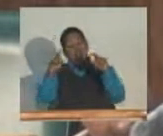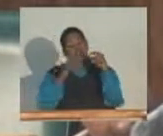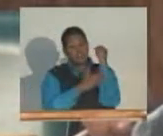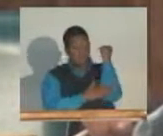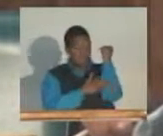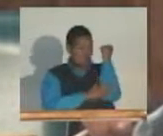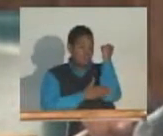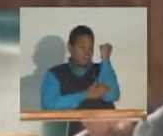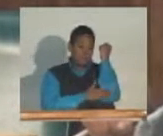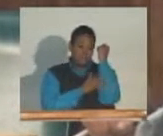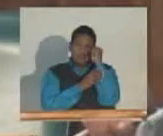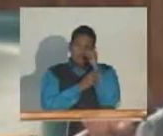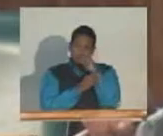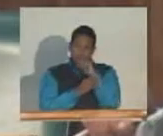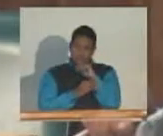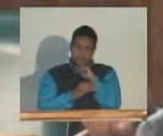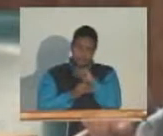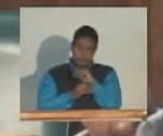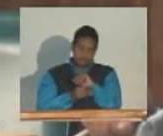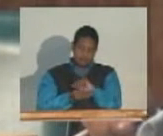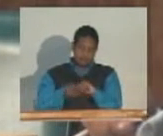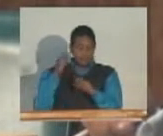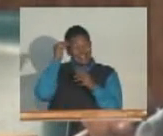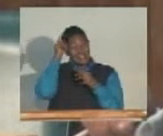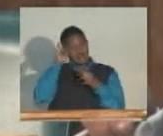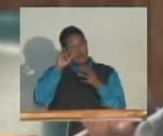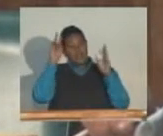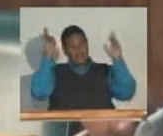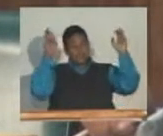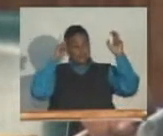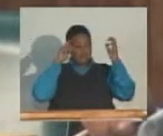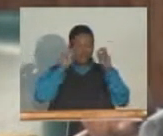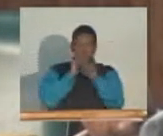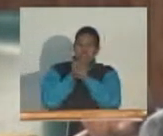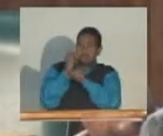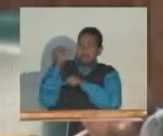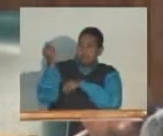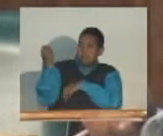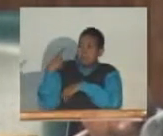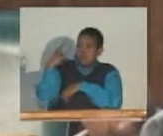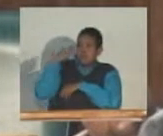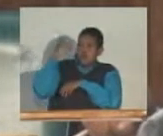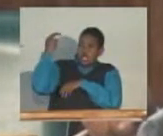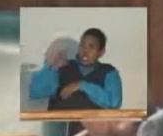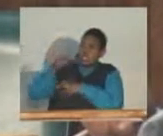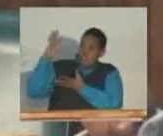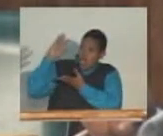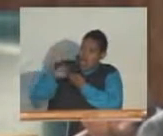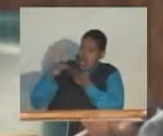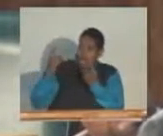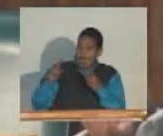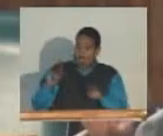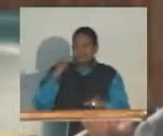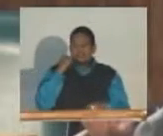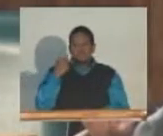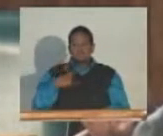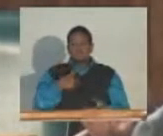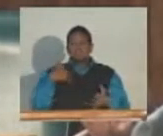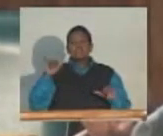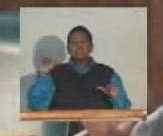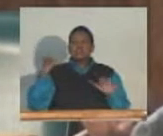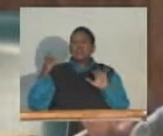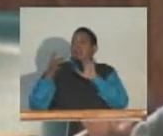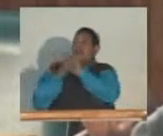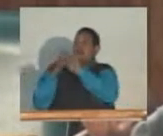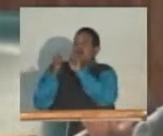thinks about such issues as reparations for the past horrors of our history and so on. If we're still holding on